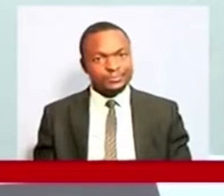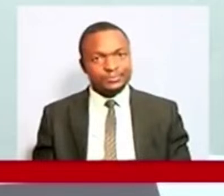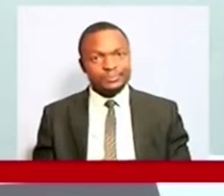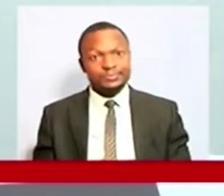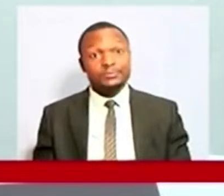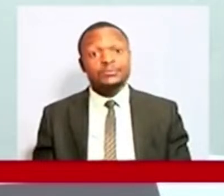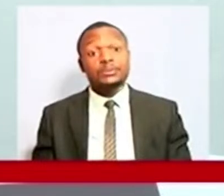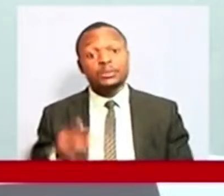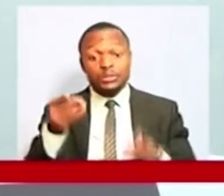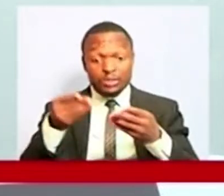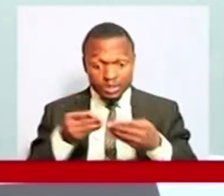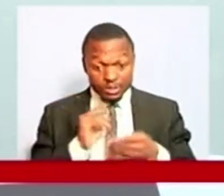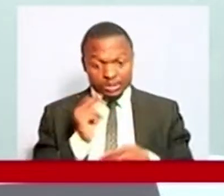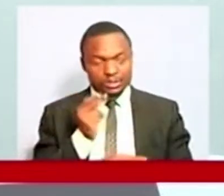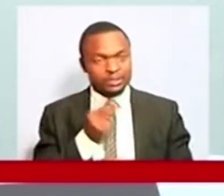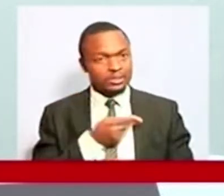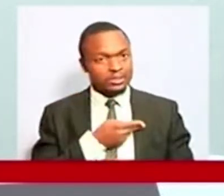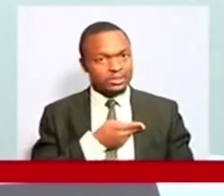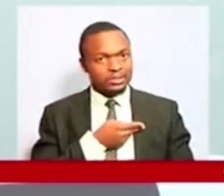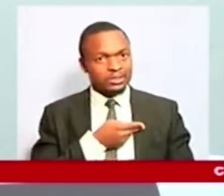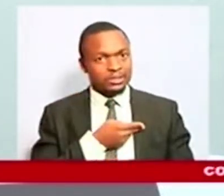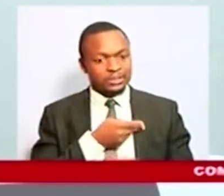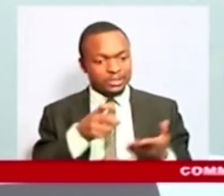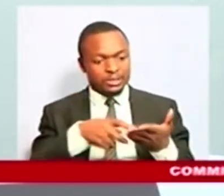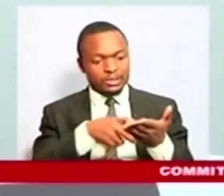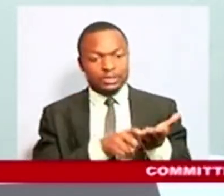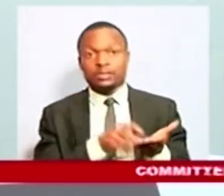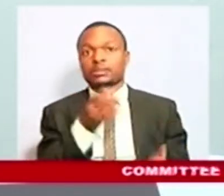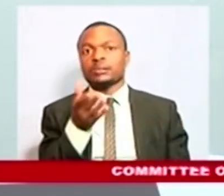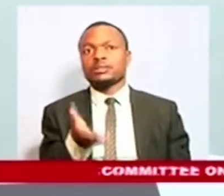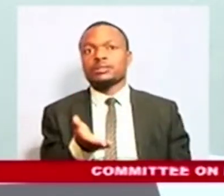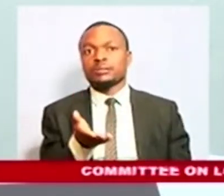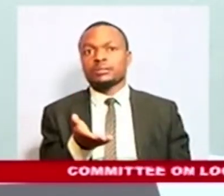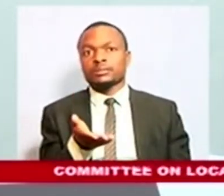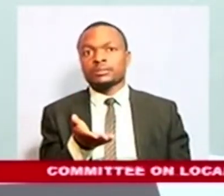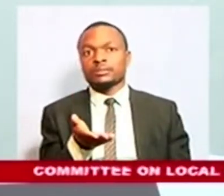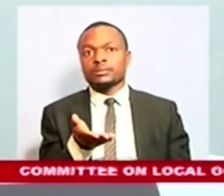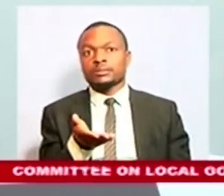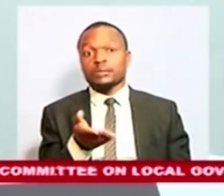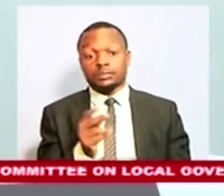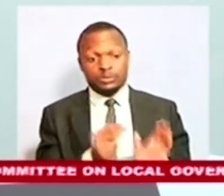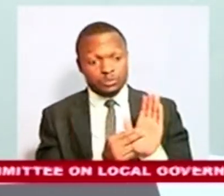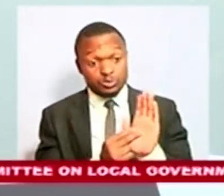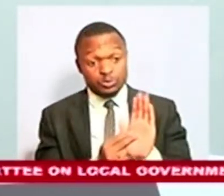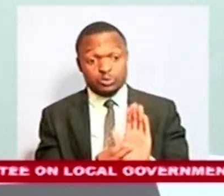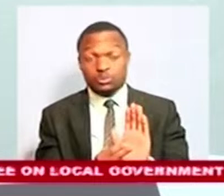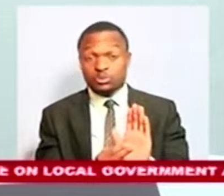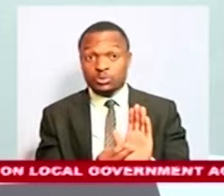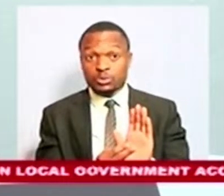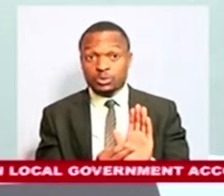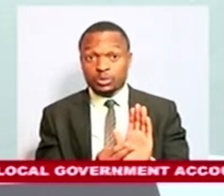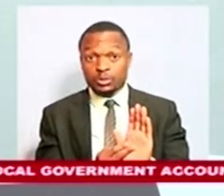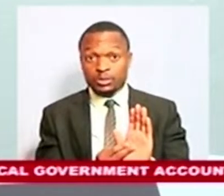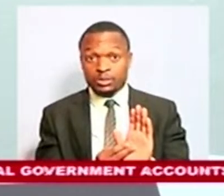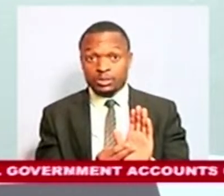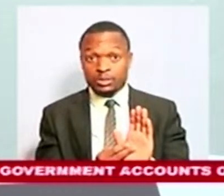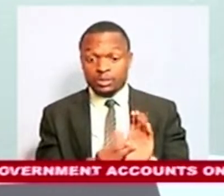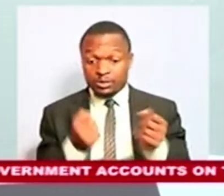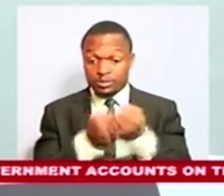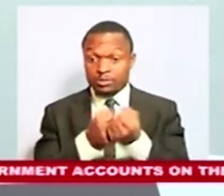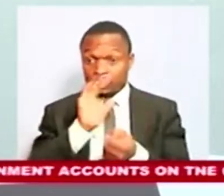And would you give us also is a voucher there to prove your statement?